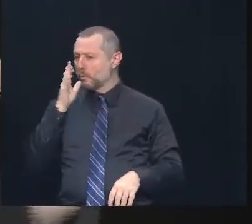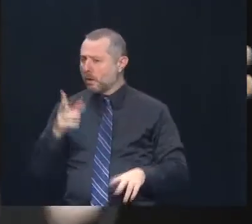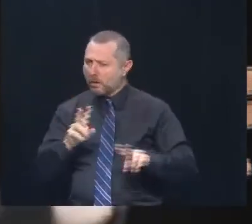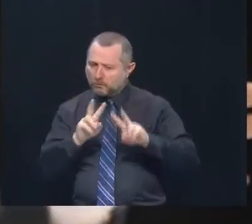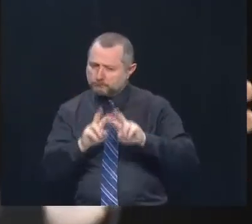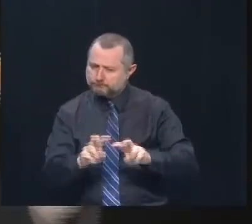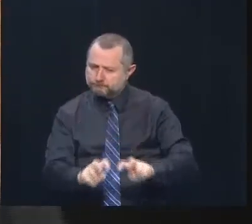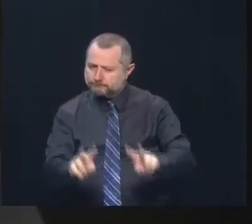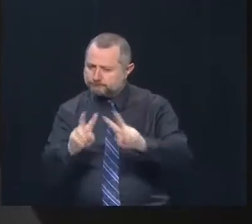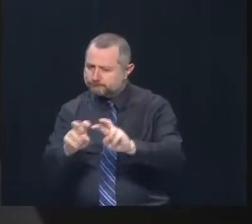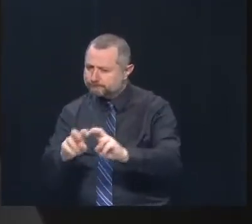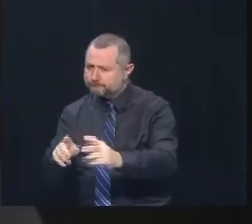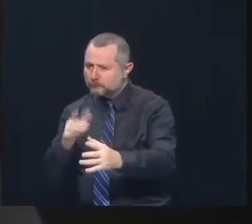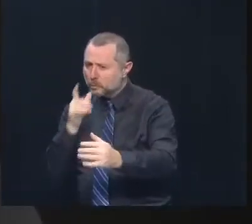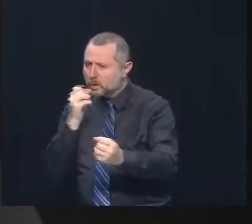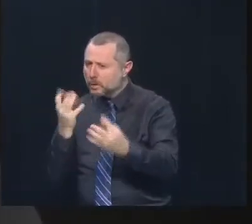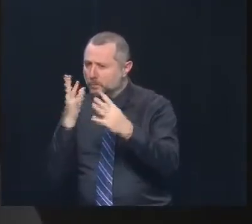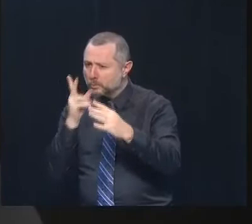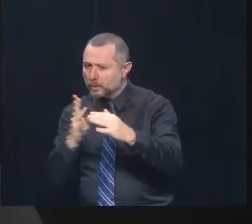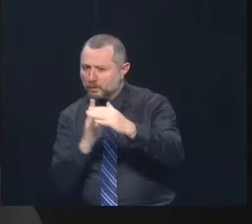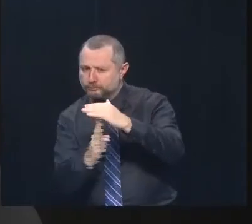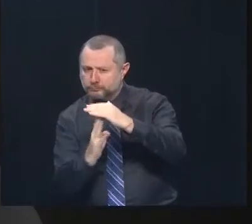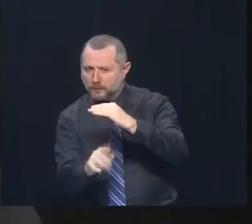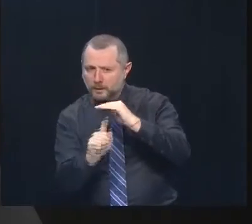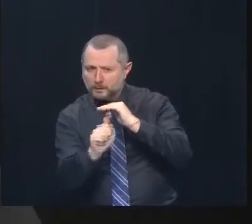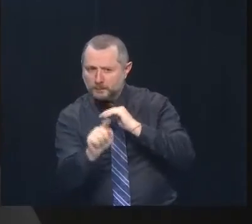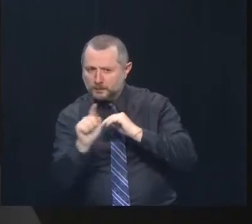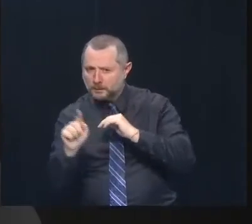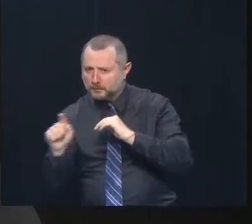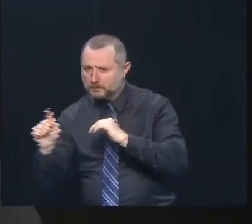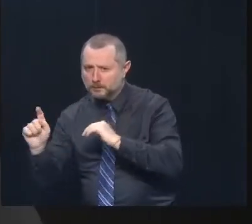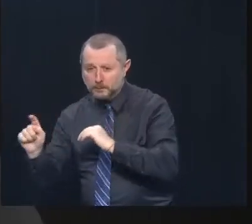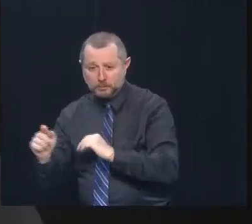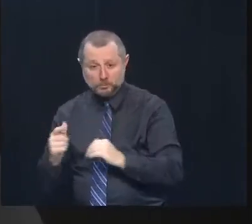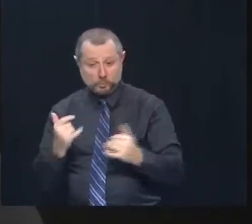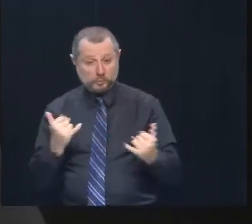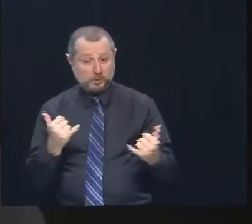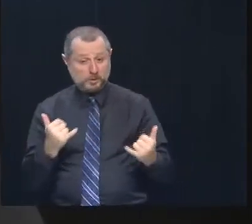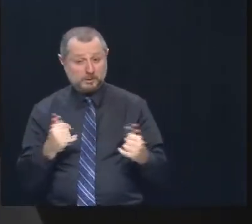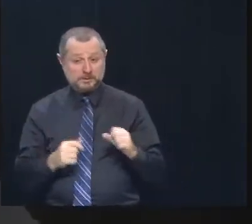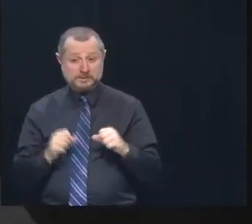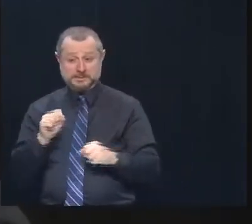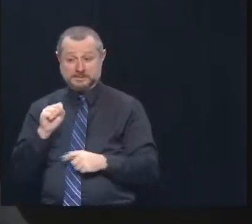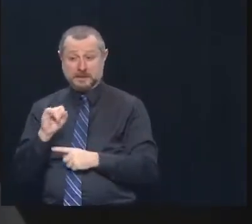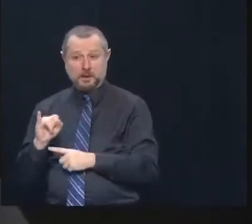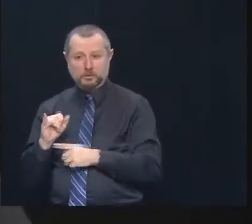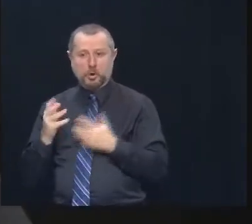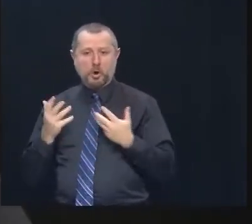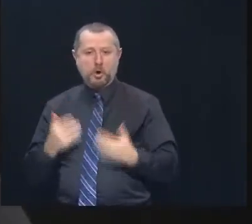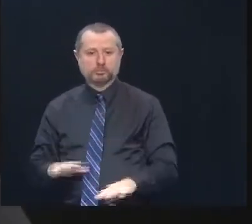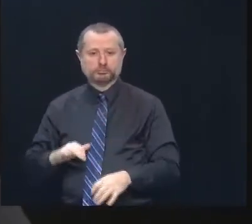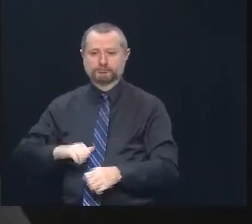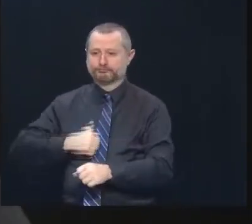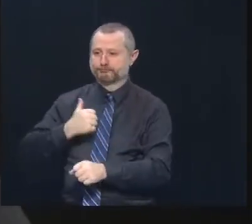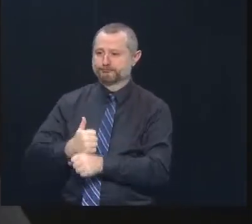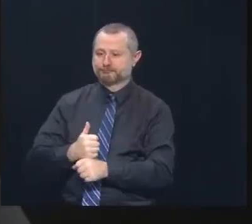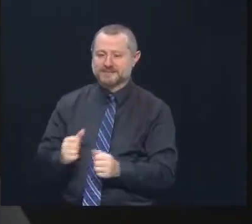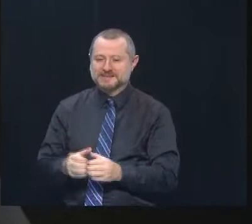increase. We have an area in the state, Staten Island, where we have already opened a field